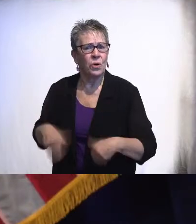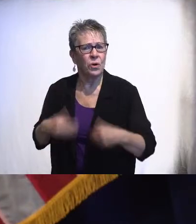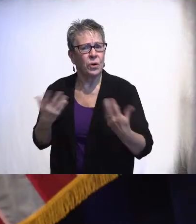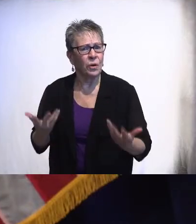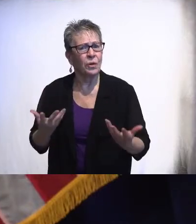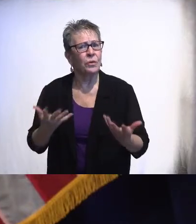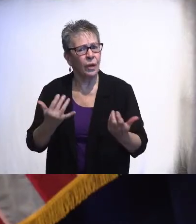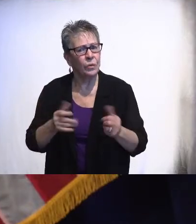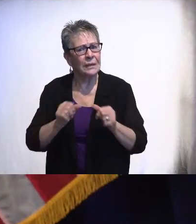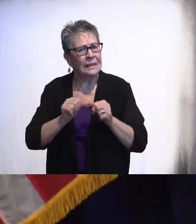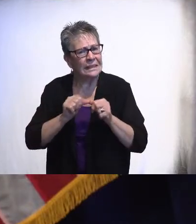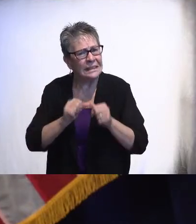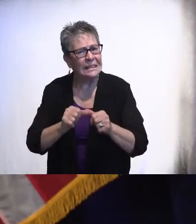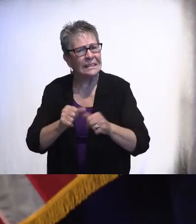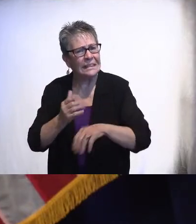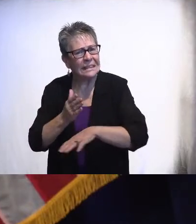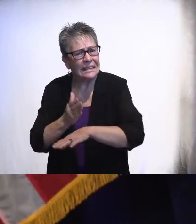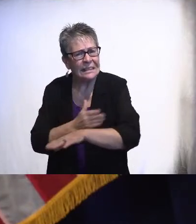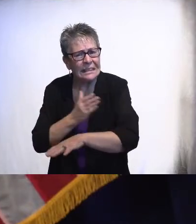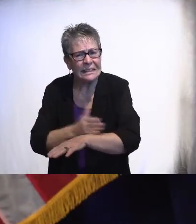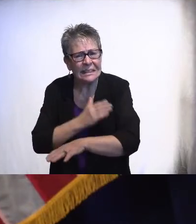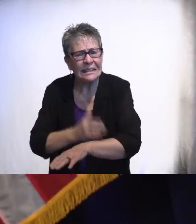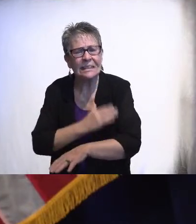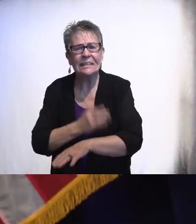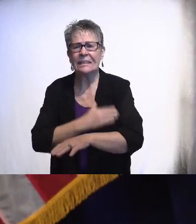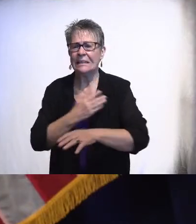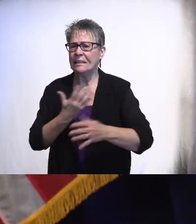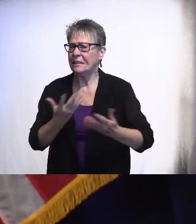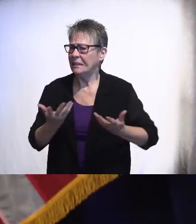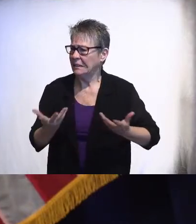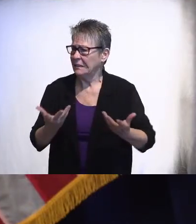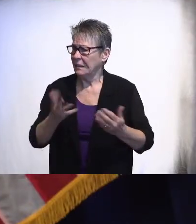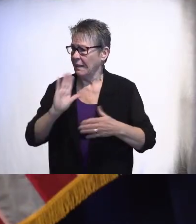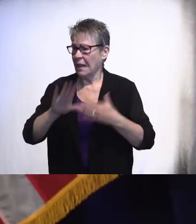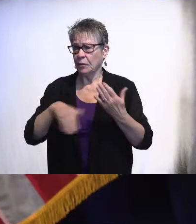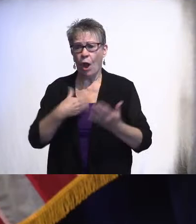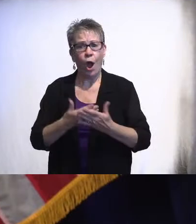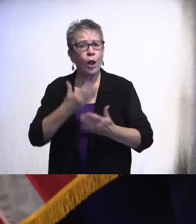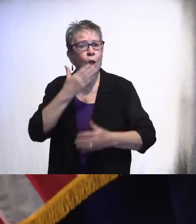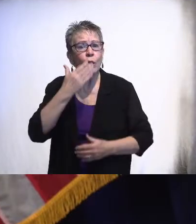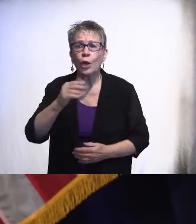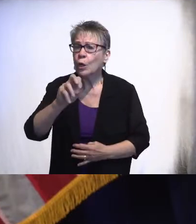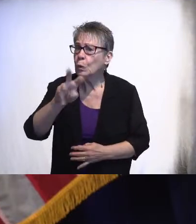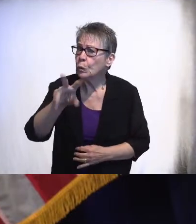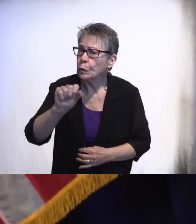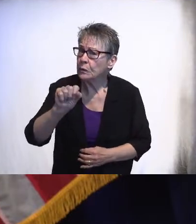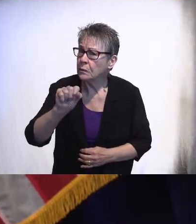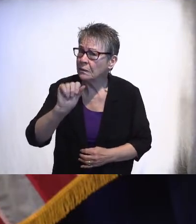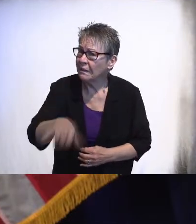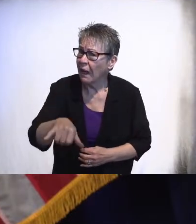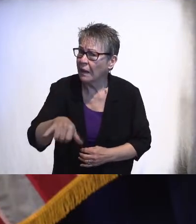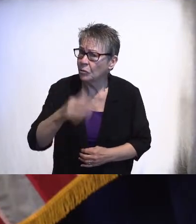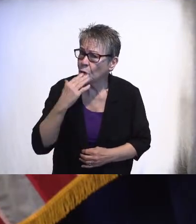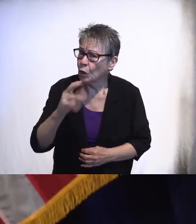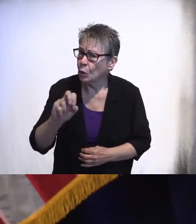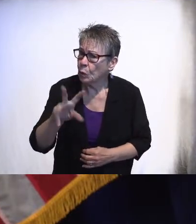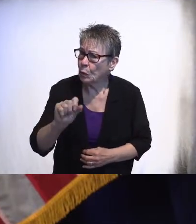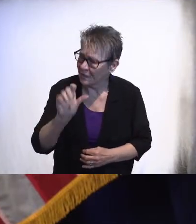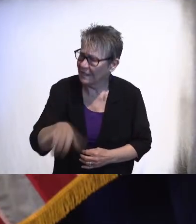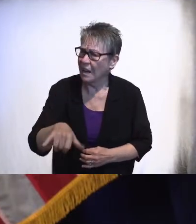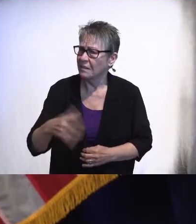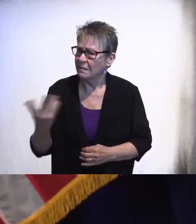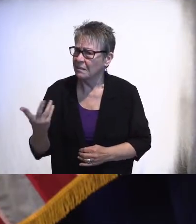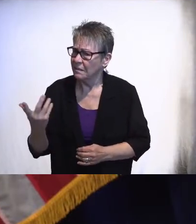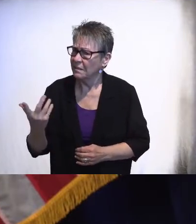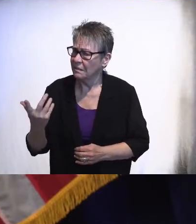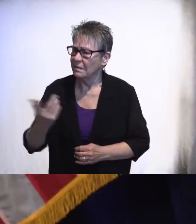right direction, and that's all good news. And I hate to be kind of a little bit of the Pollyanna, but we do have to pay some attention to the fact that our actions